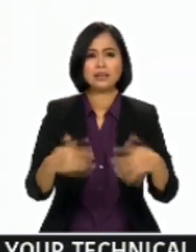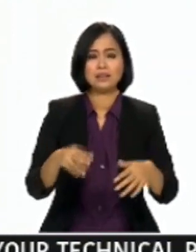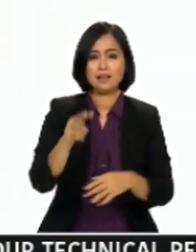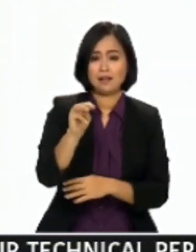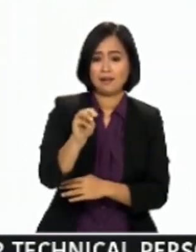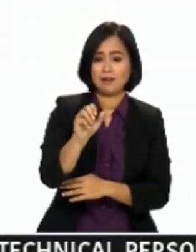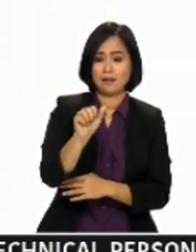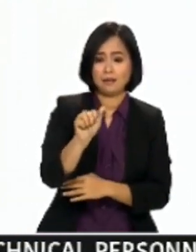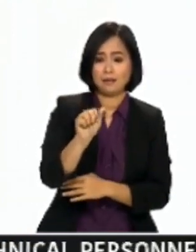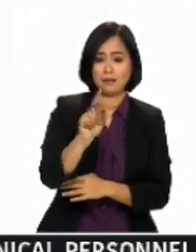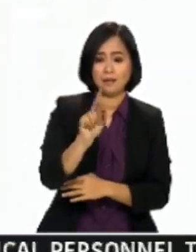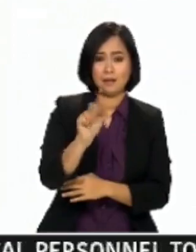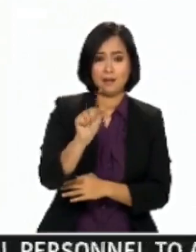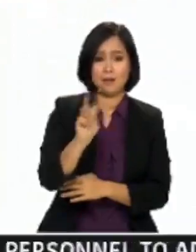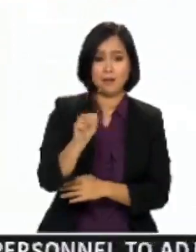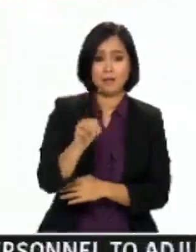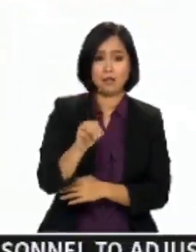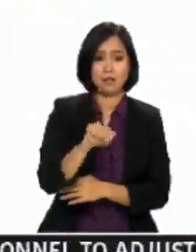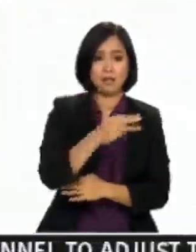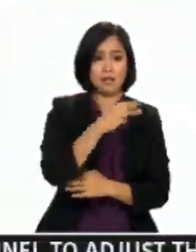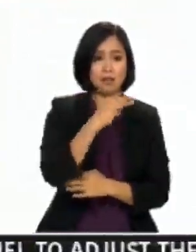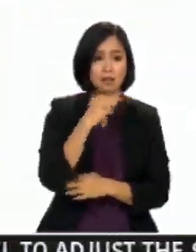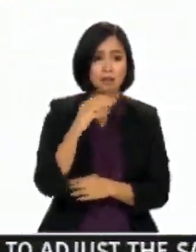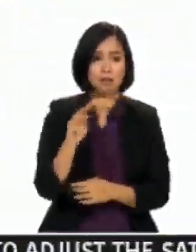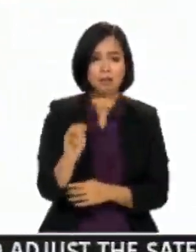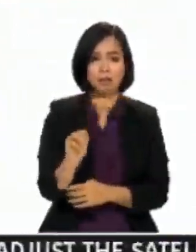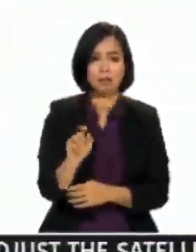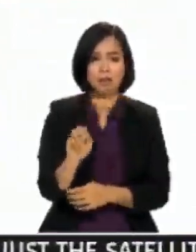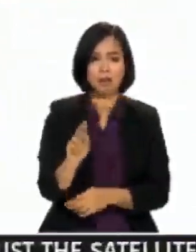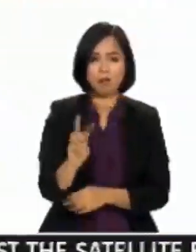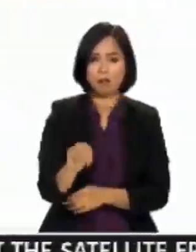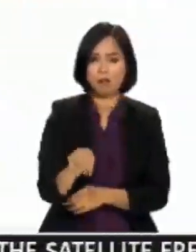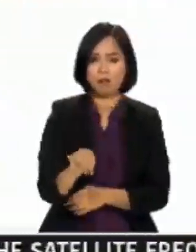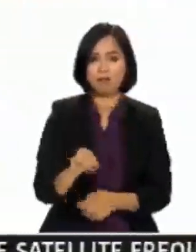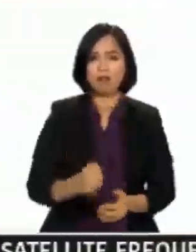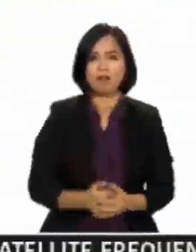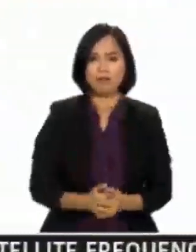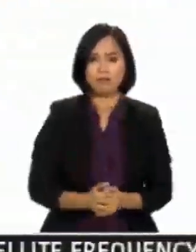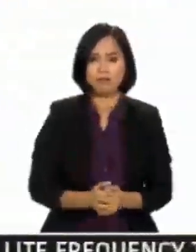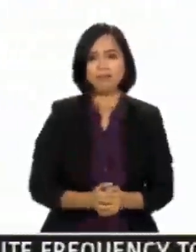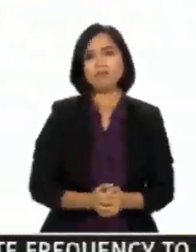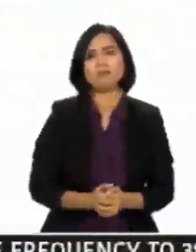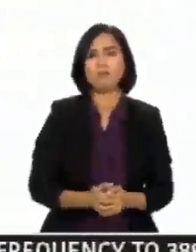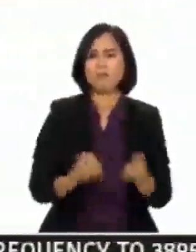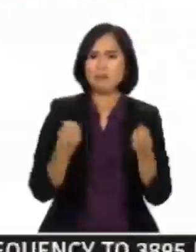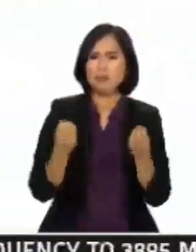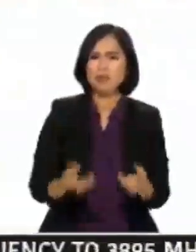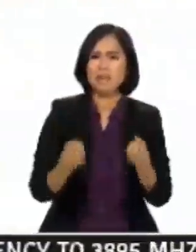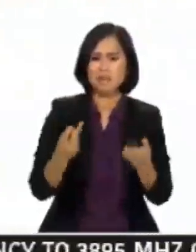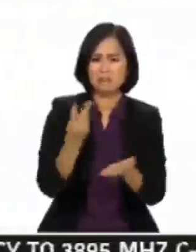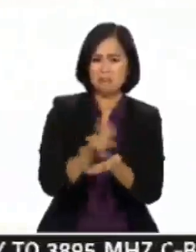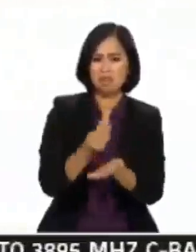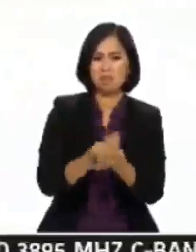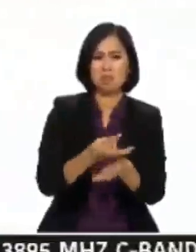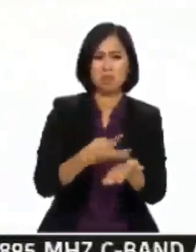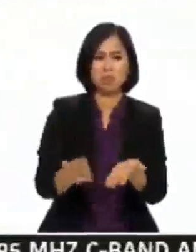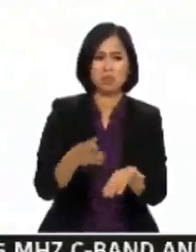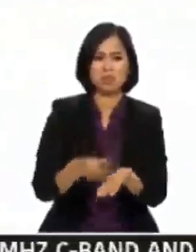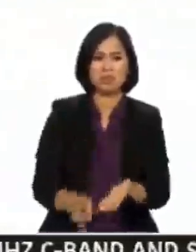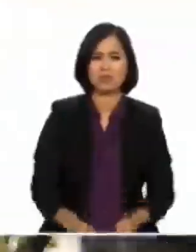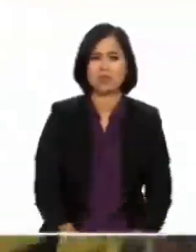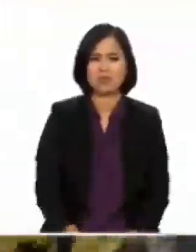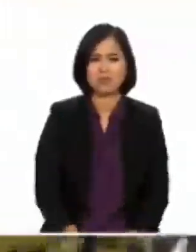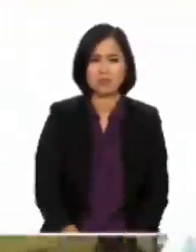siege, tons of shabu worth millions and millions of pesos.